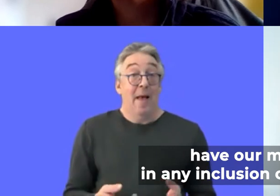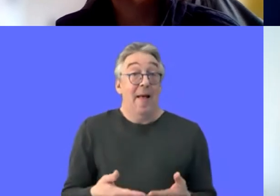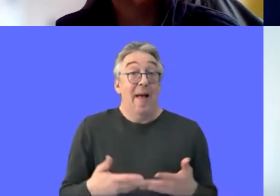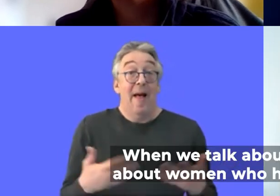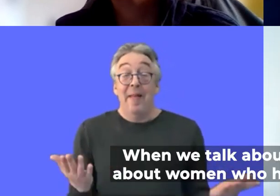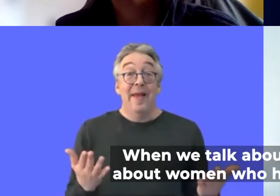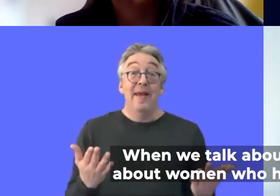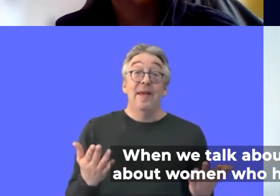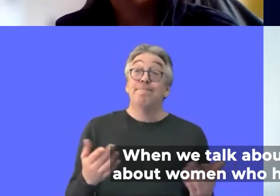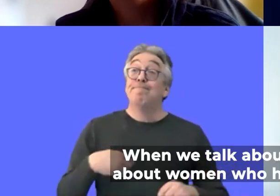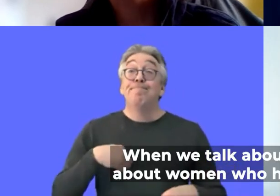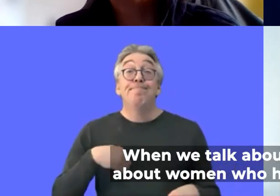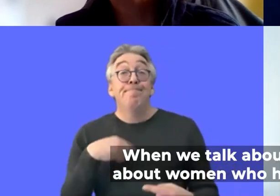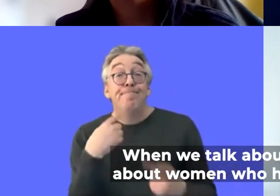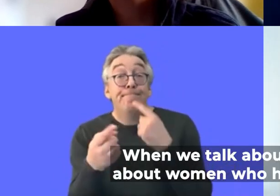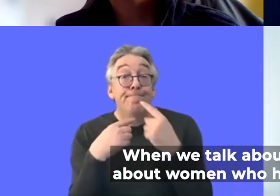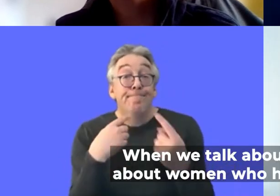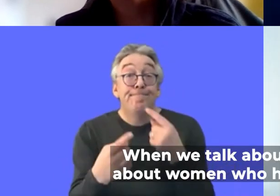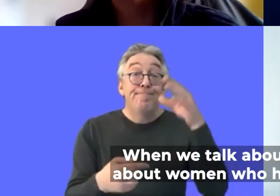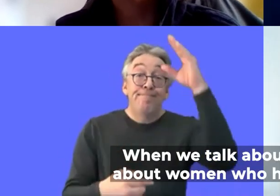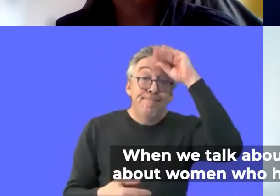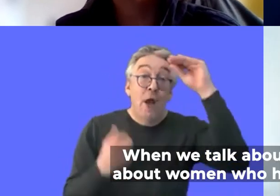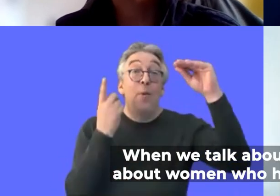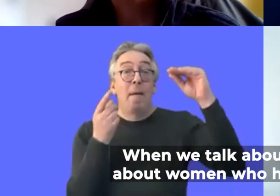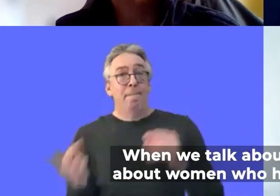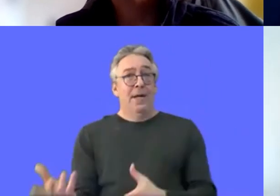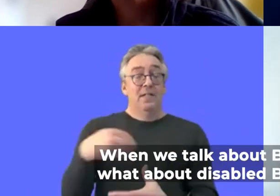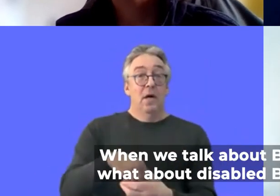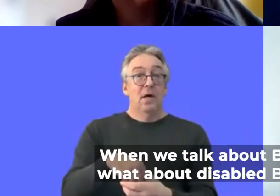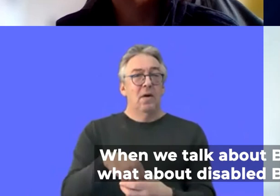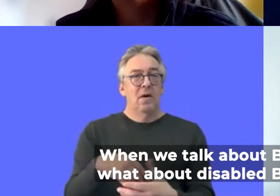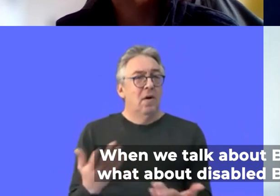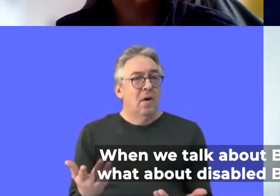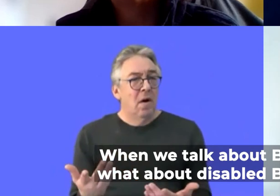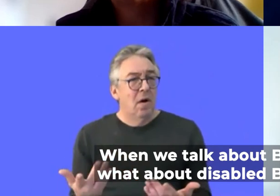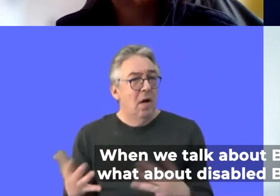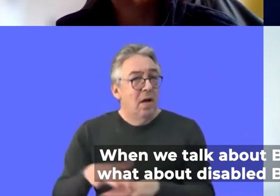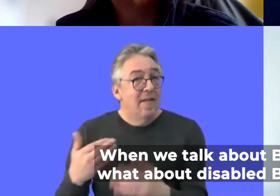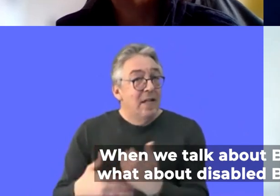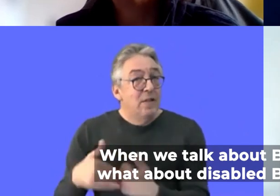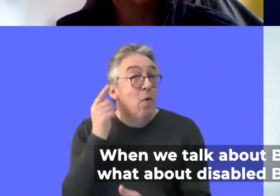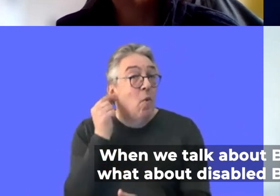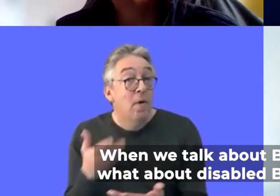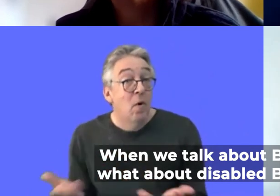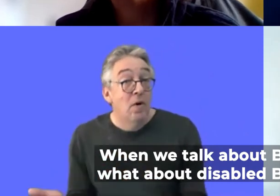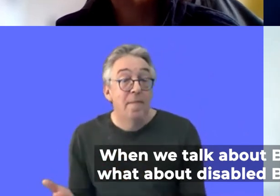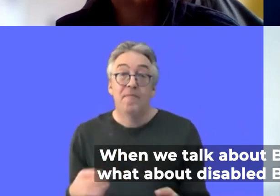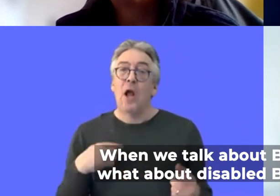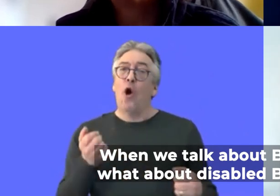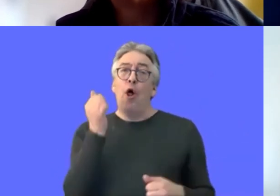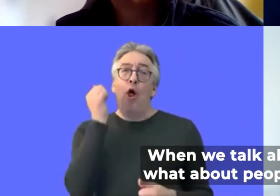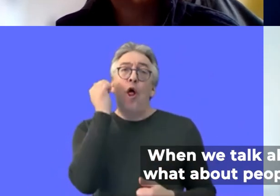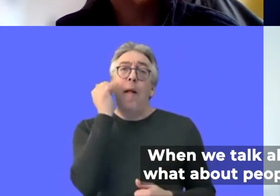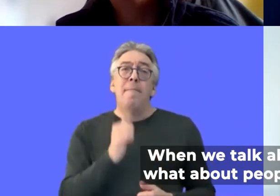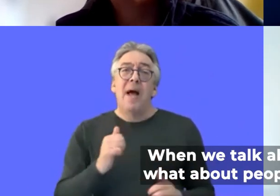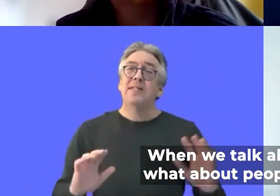conversation. When we talk about gender, what about women who have disabilities? When we talk about Black Lives Matter, what about disabled Black Lives